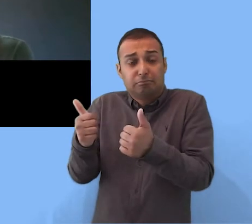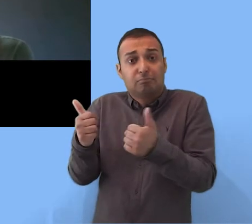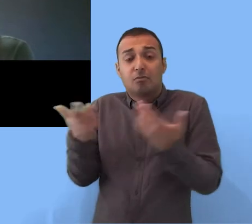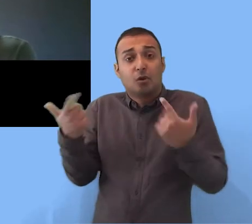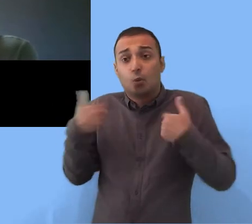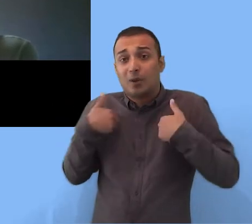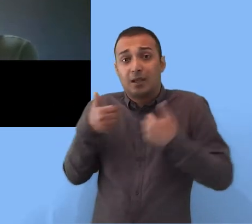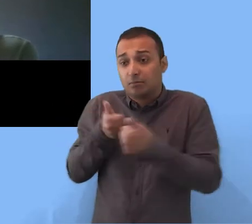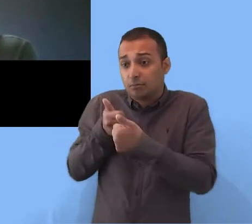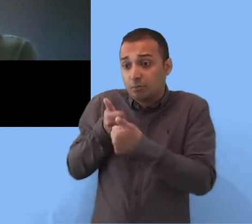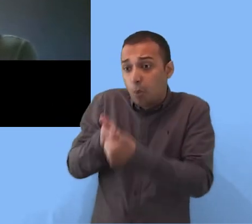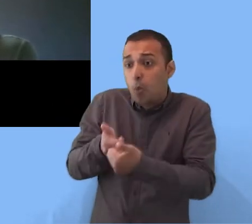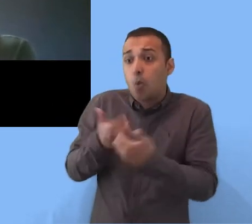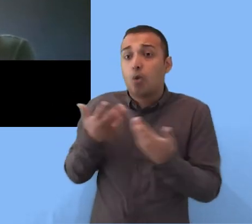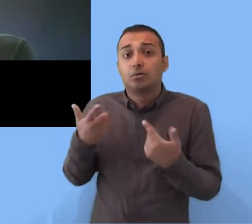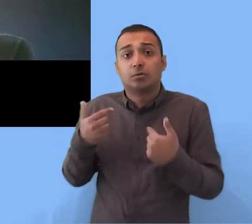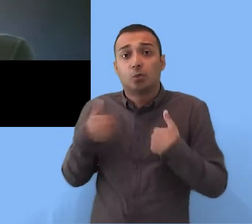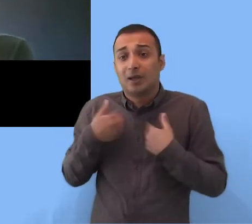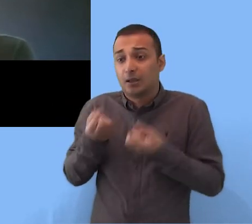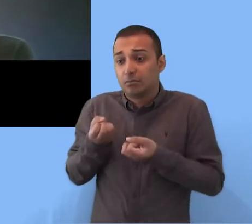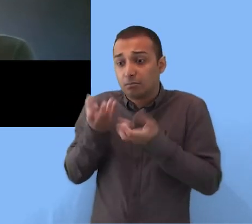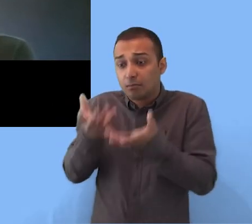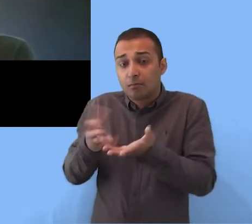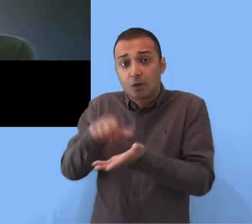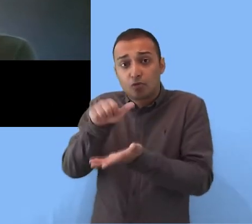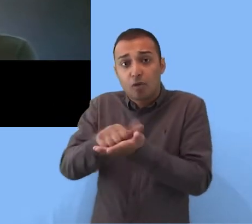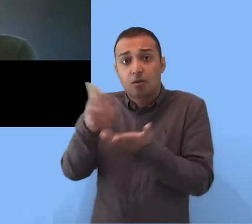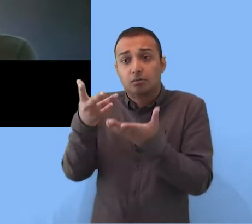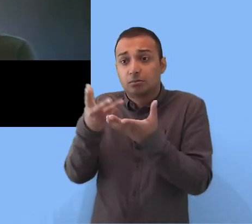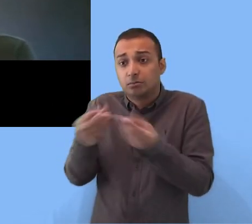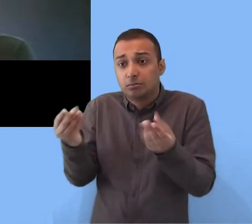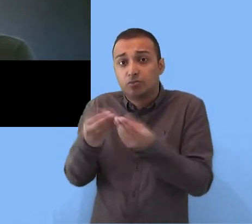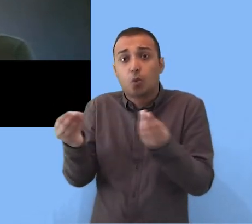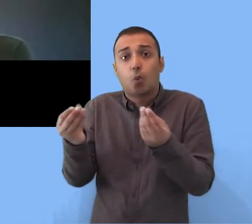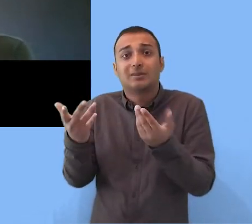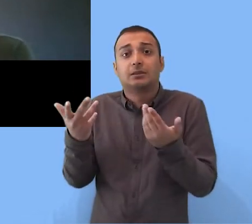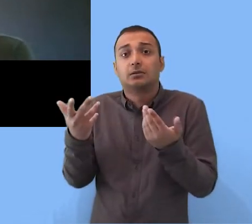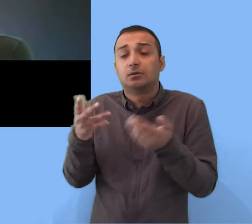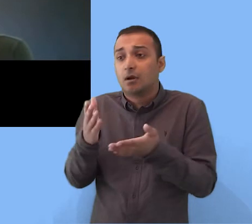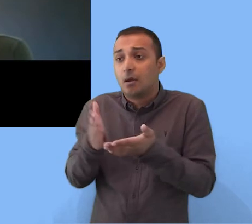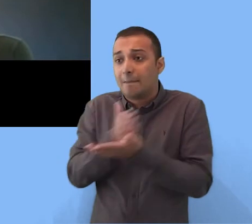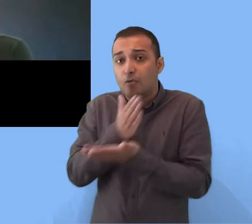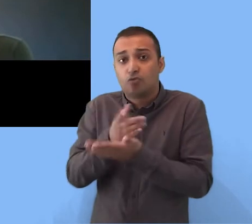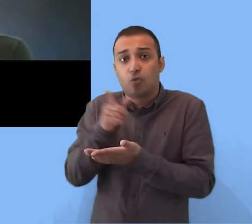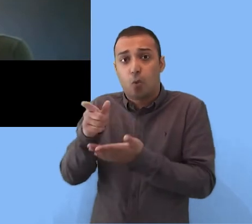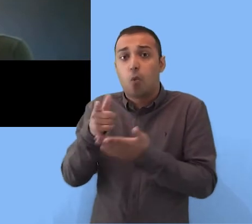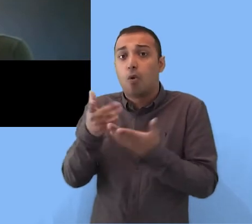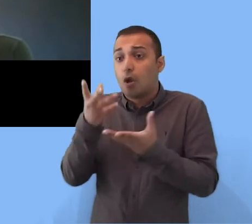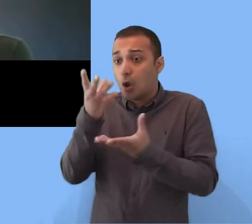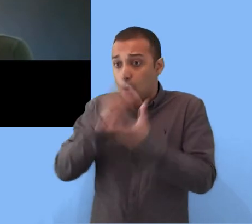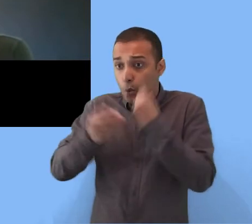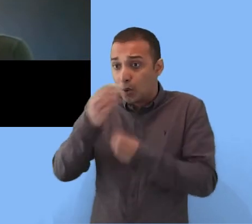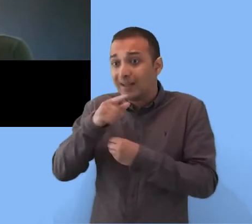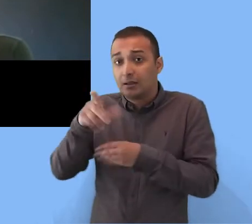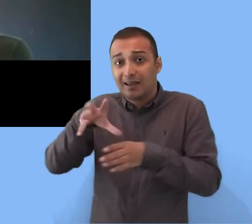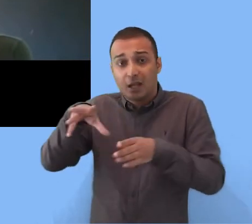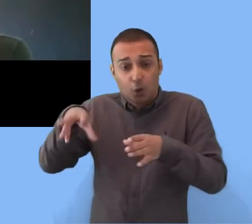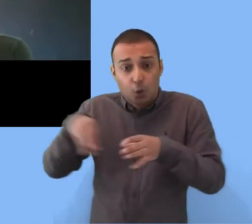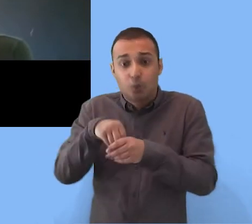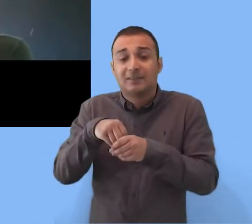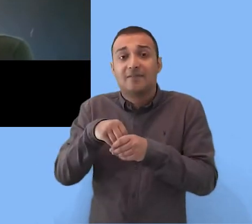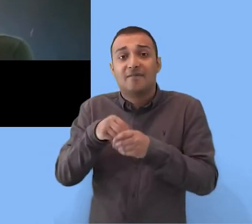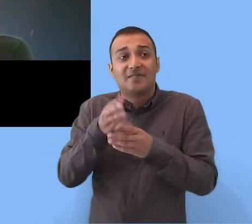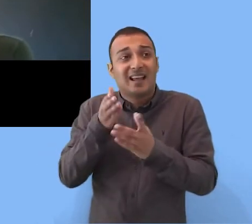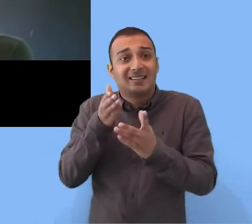support them, give them the relevant provisions, and make sure that learning is inclusive and accessible at